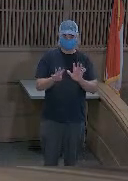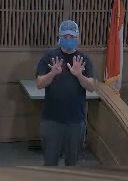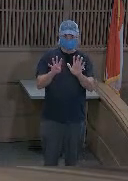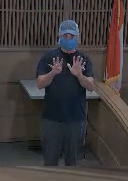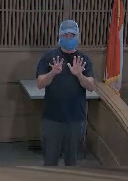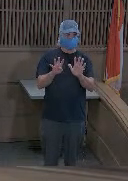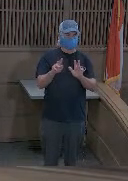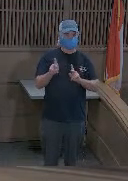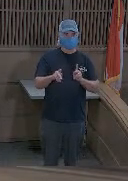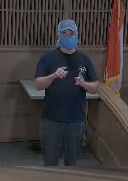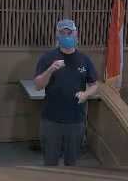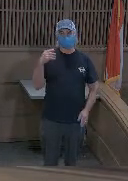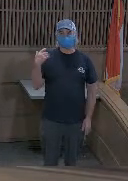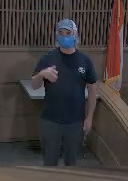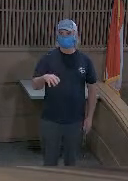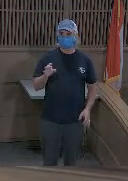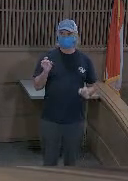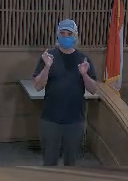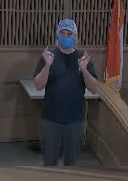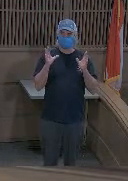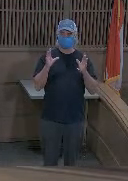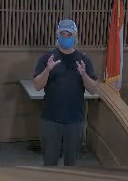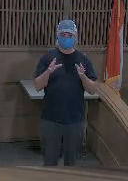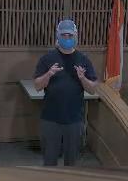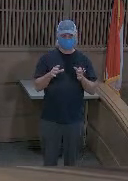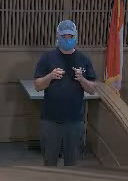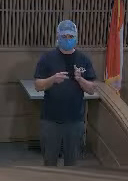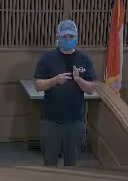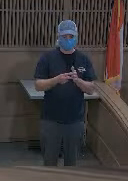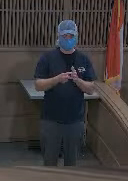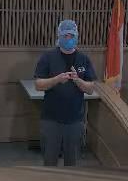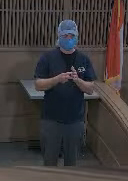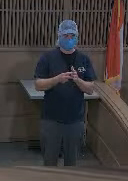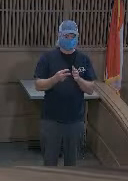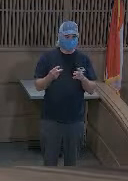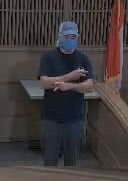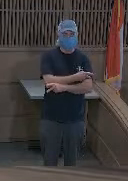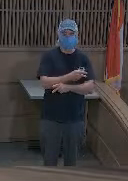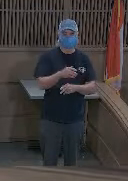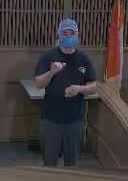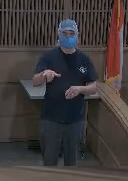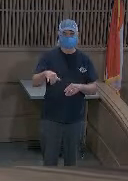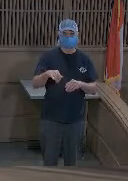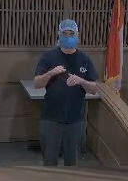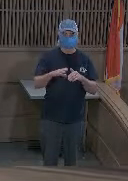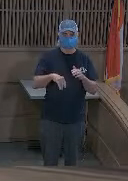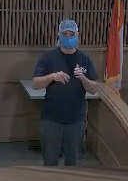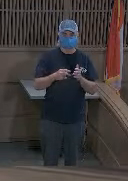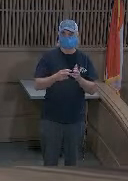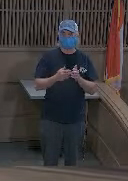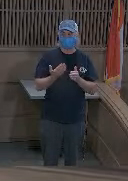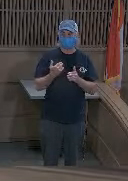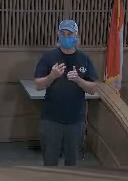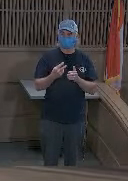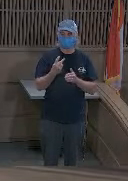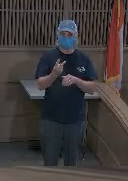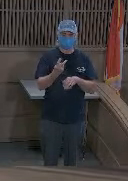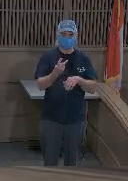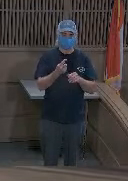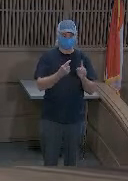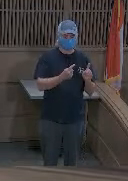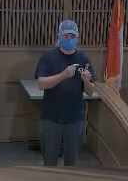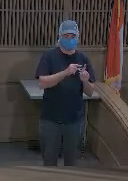to limit that spread. We've also seen a much higher transmission in the school age children.